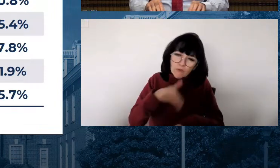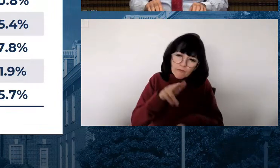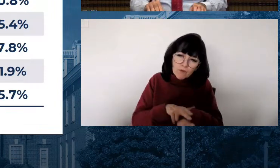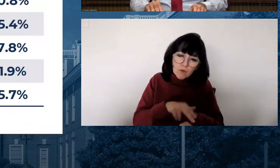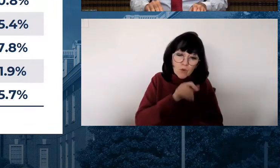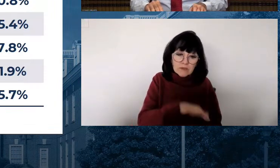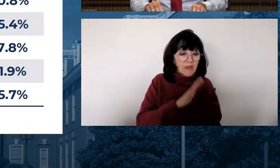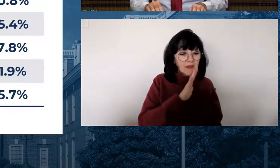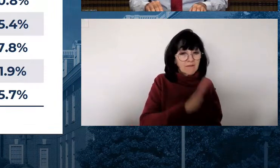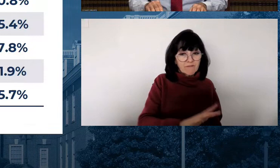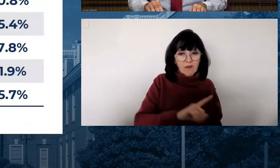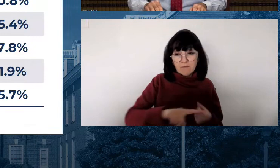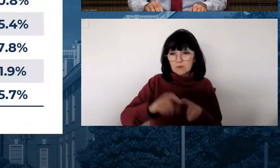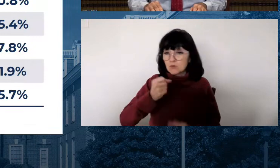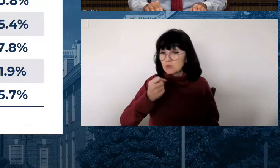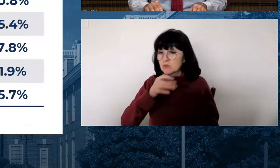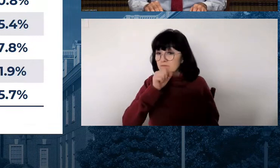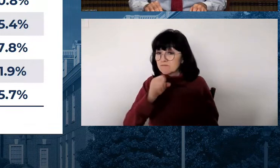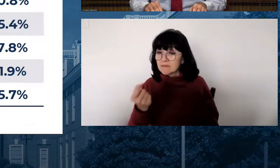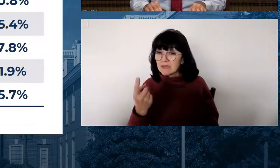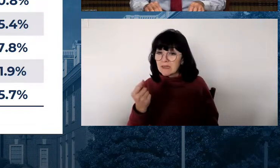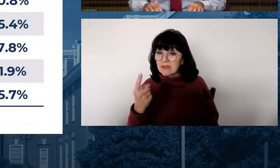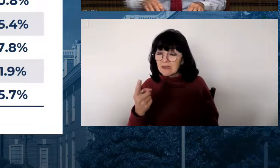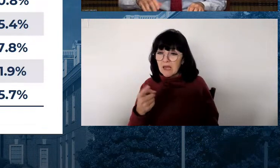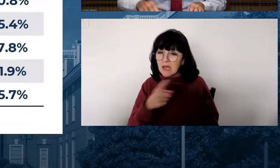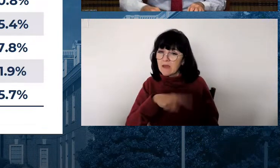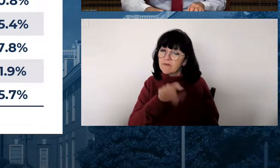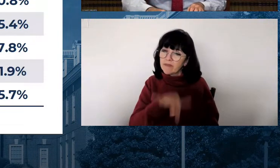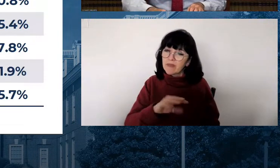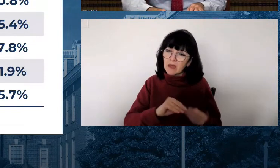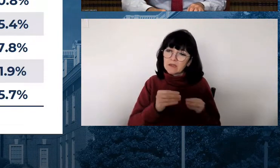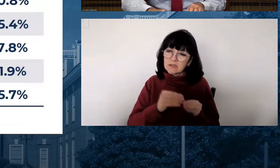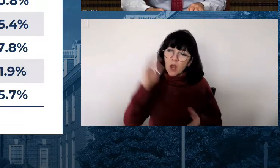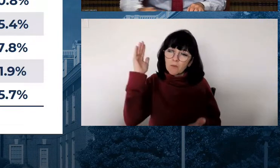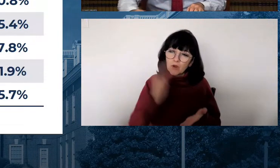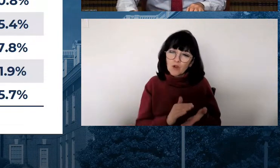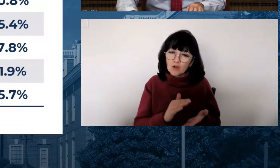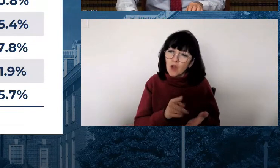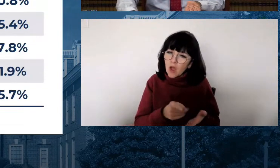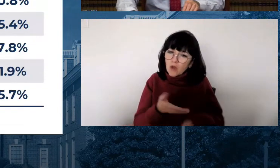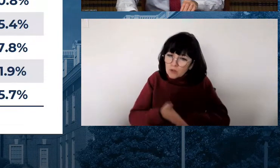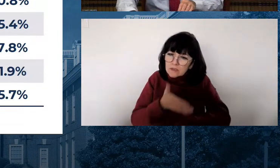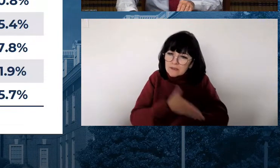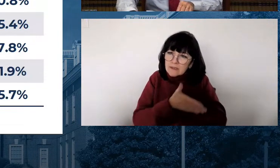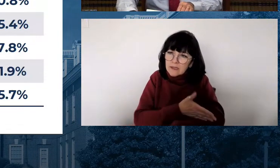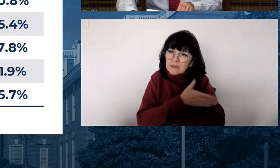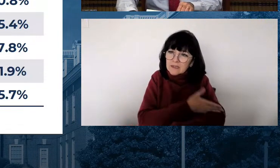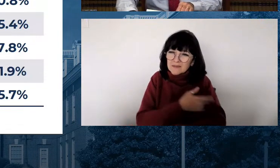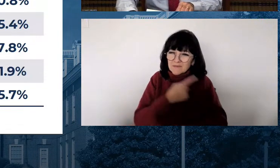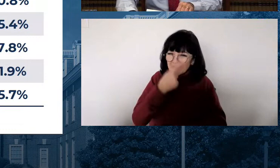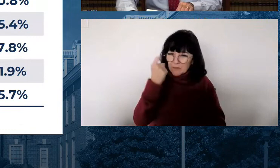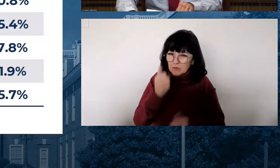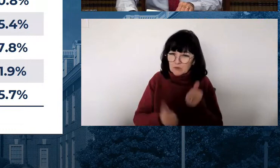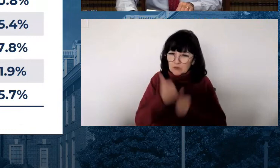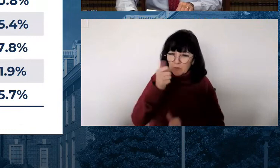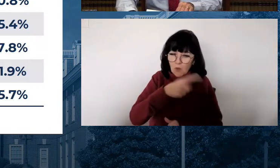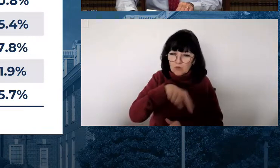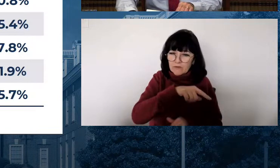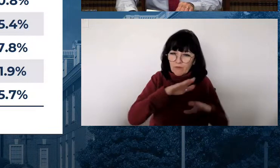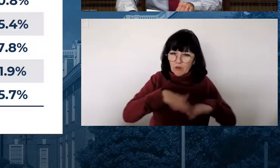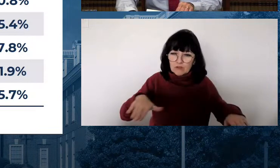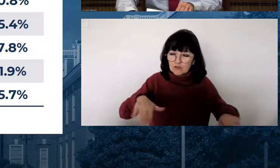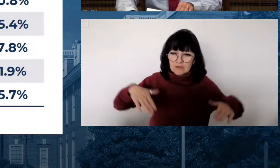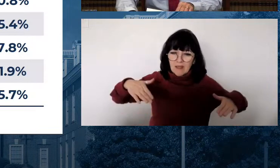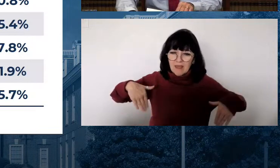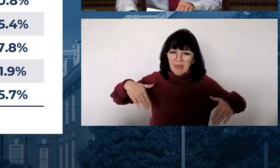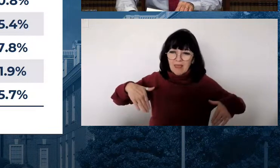numbers are low. They're getting better, by the way. They're low because most of those are not eligible for their second dose